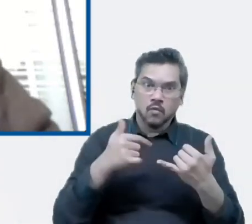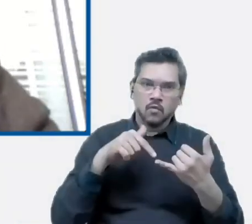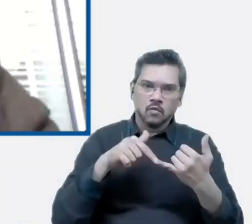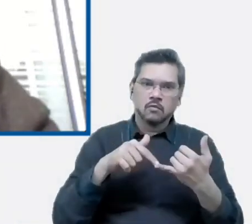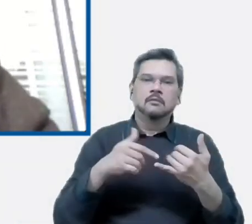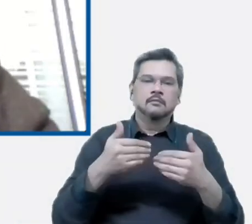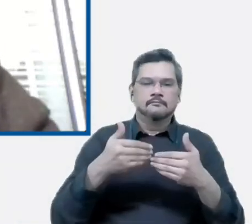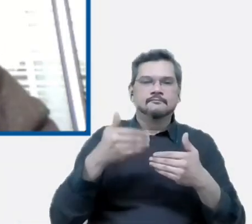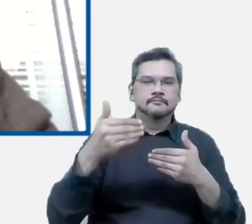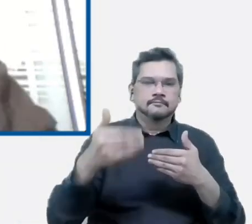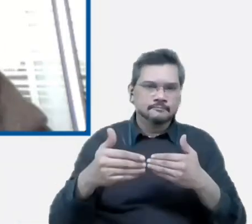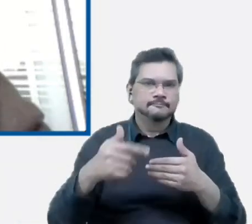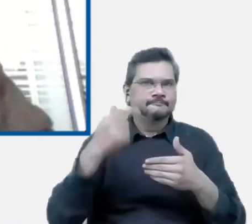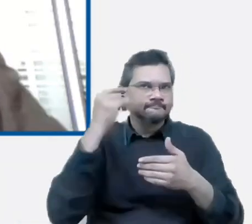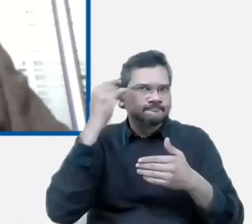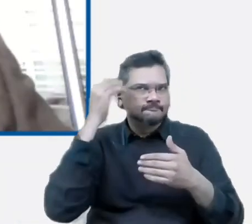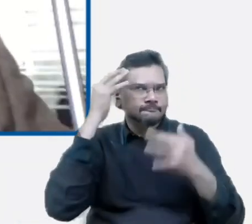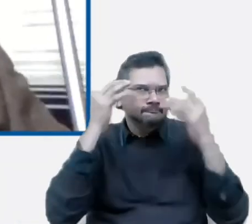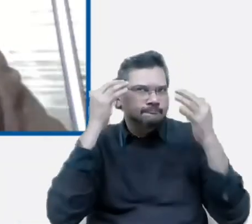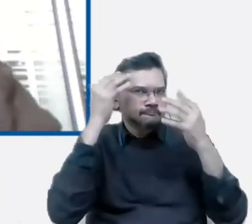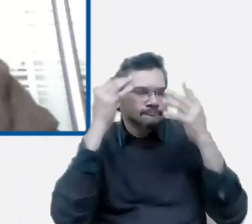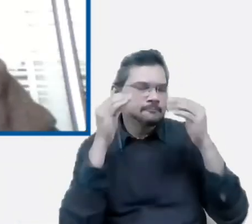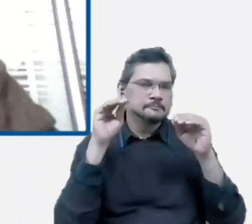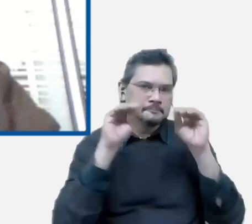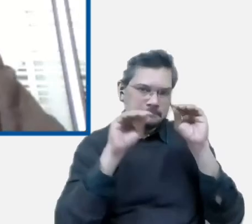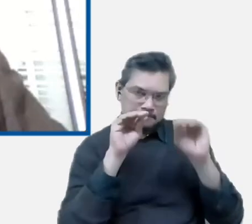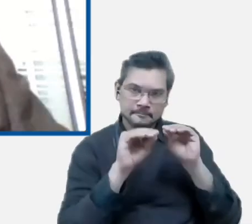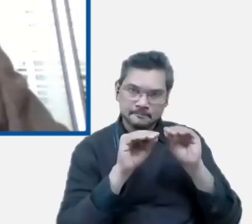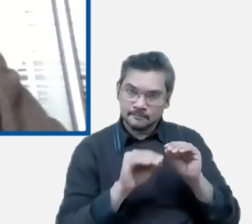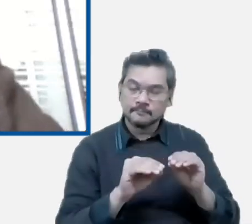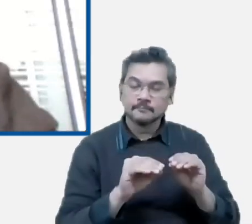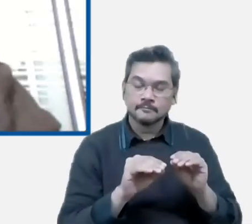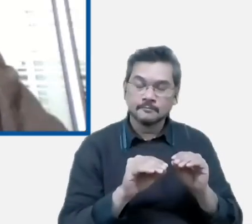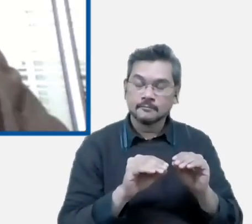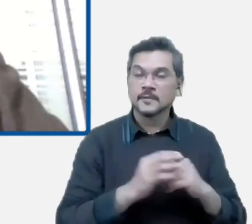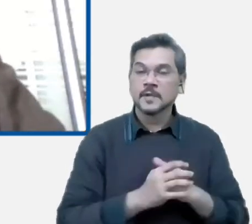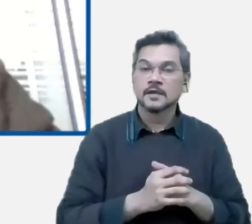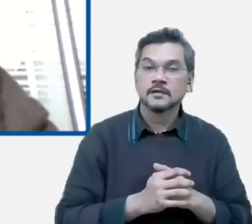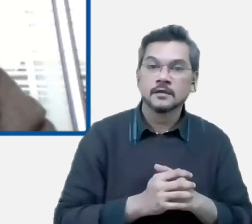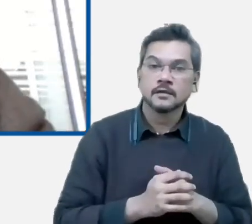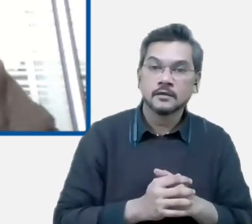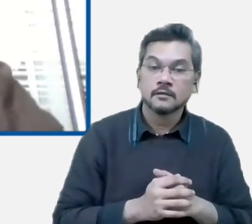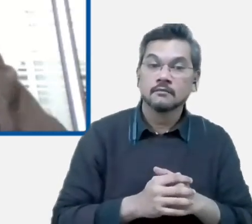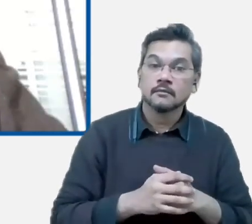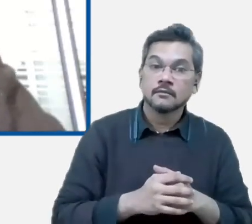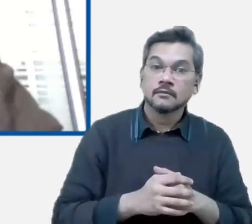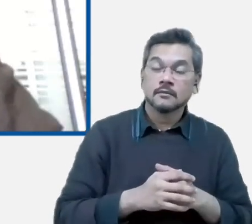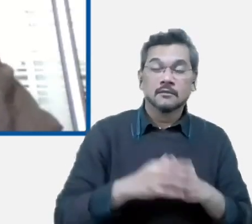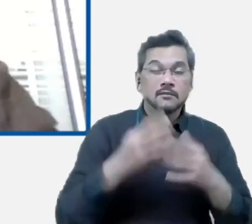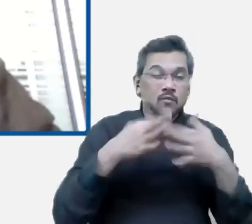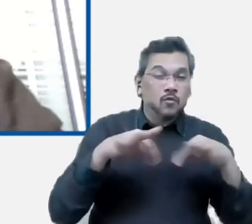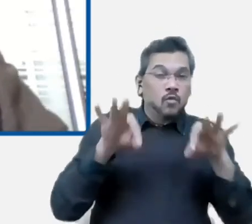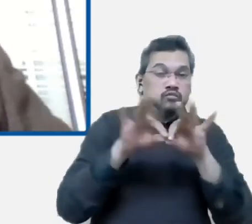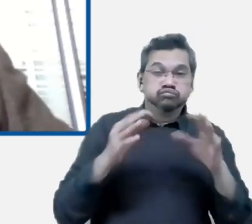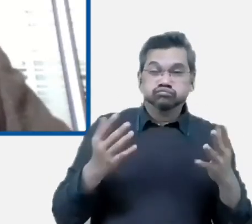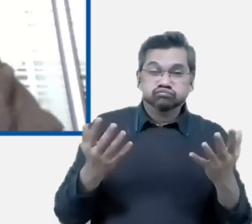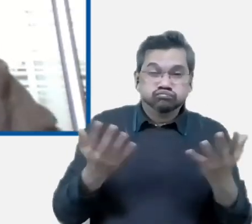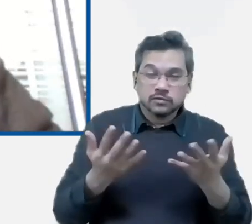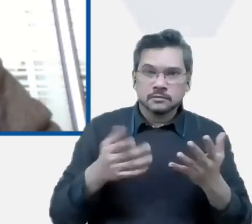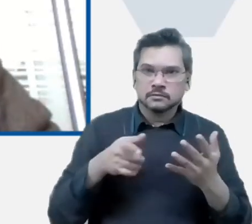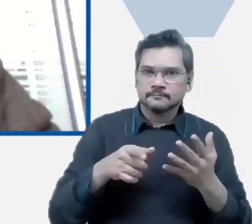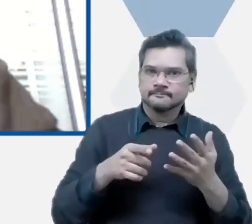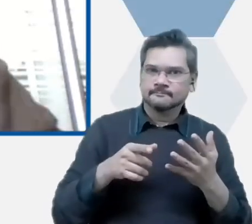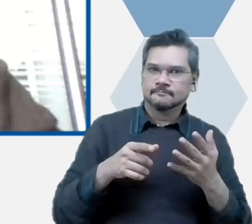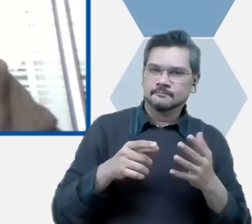And one thing that is key is for us to develop sector-specific databases and data sets and agree